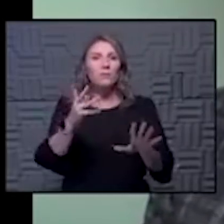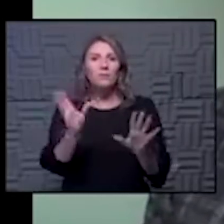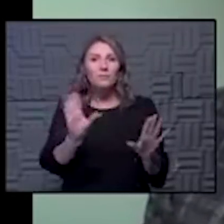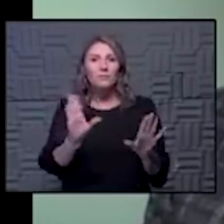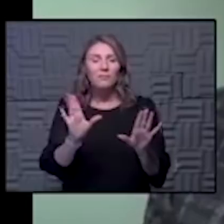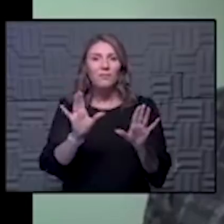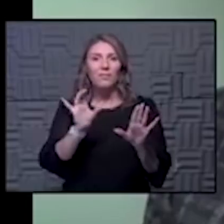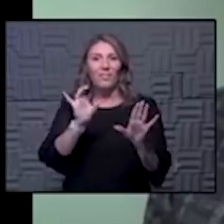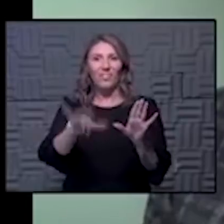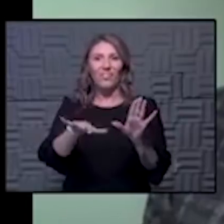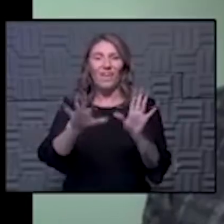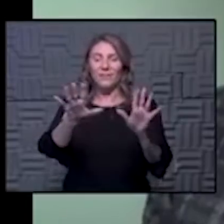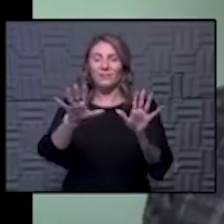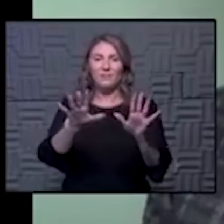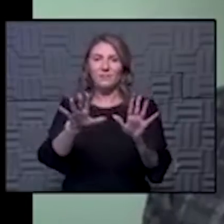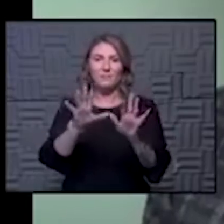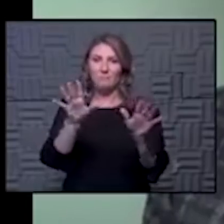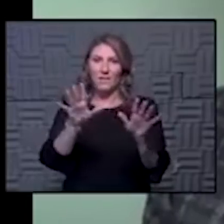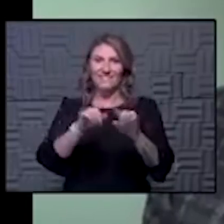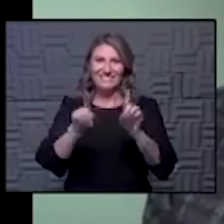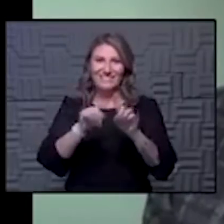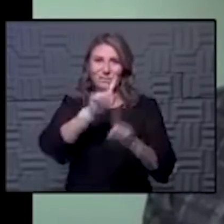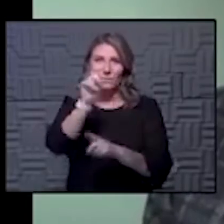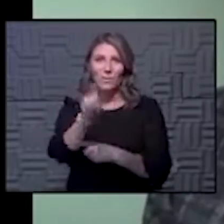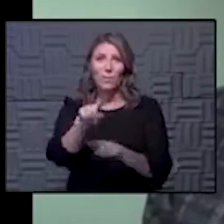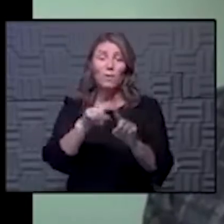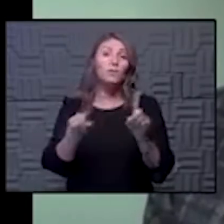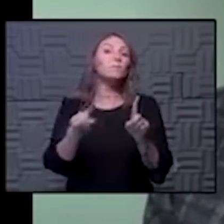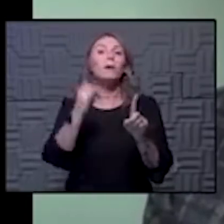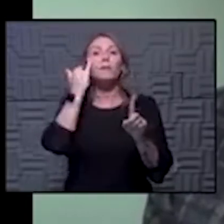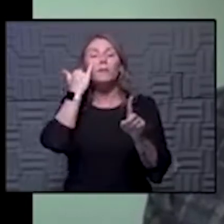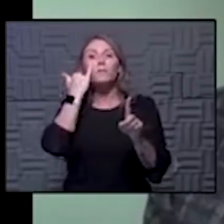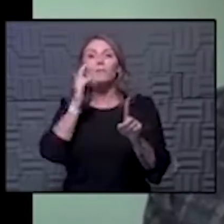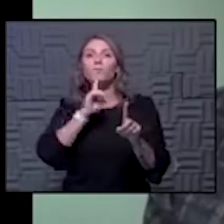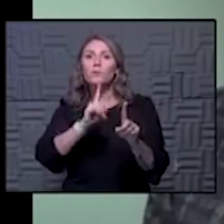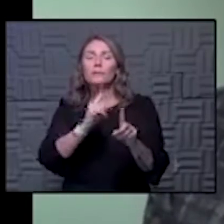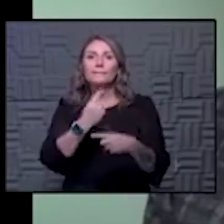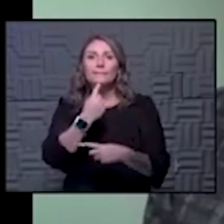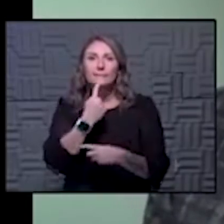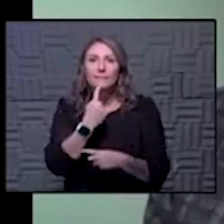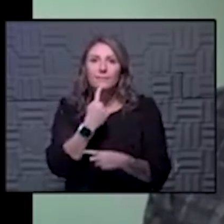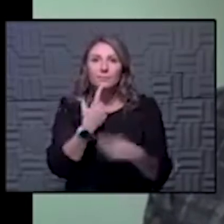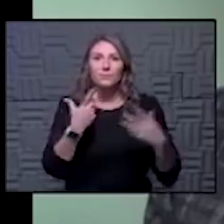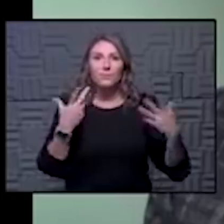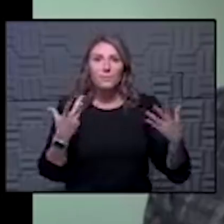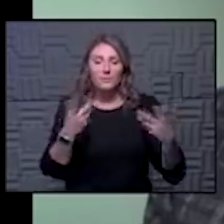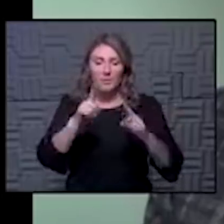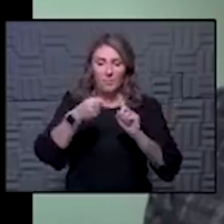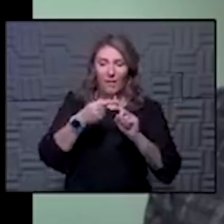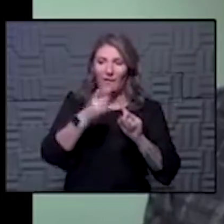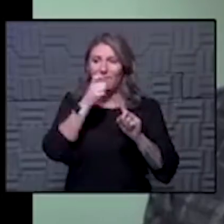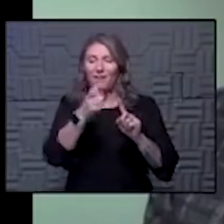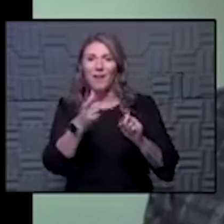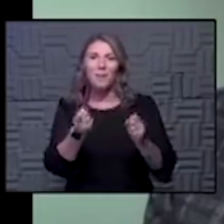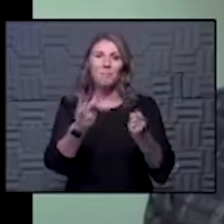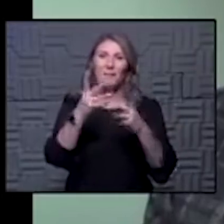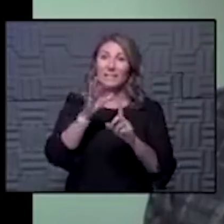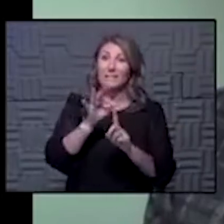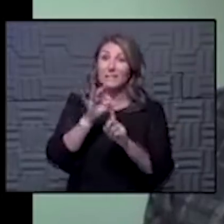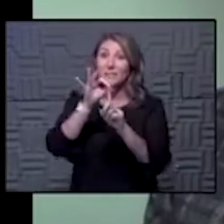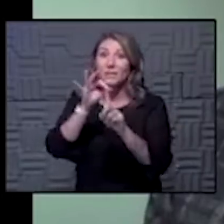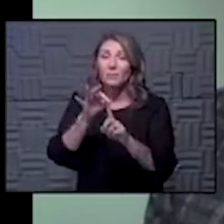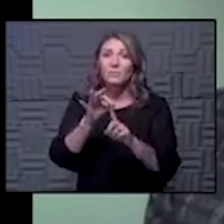an elected question. But I think unless we get really serious about that and not have many exceptions